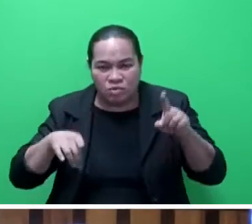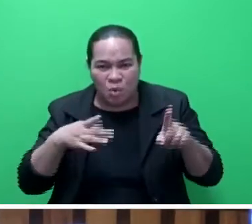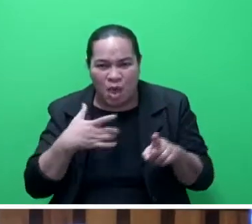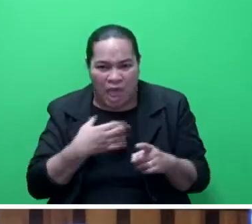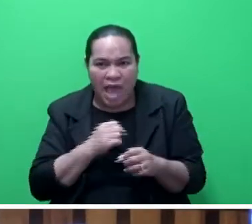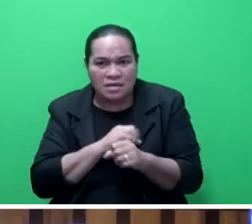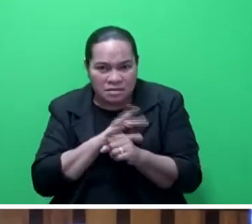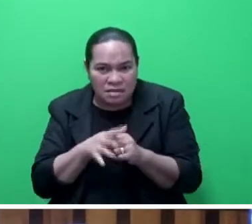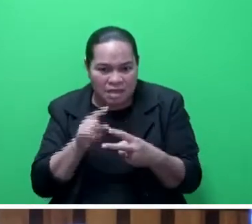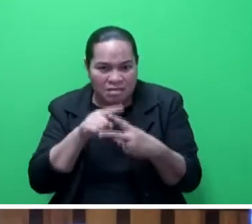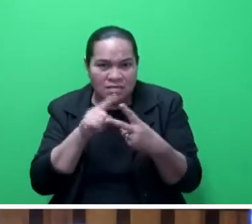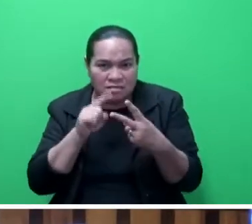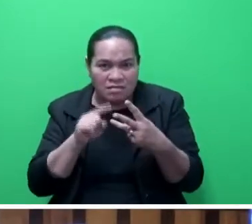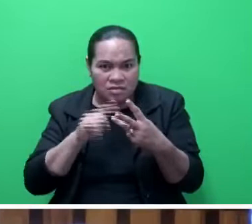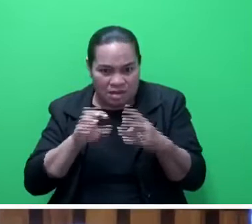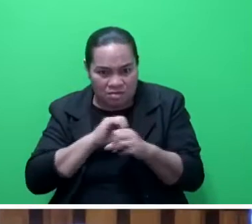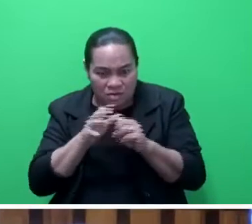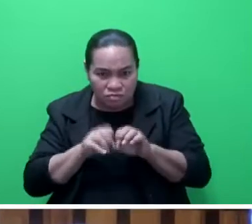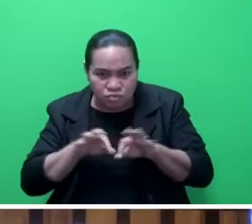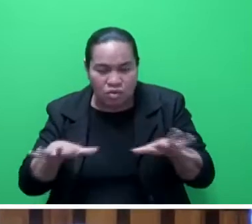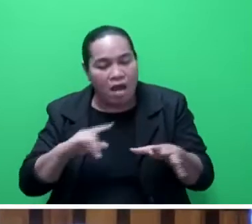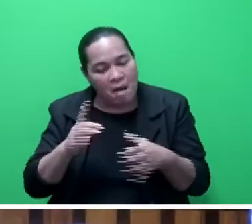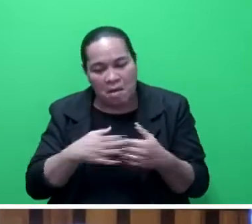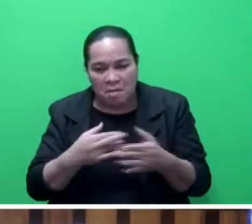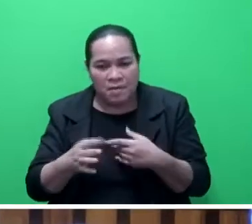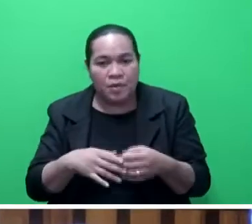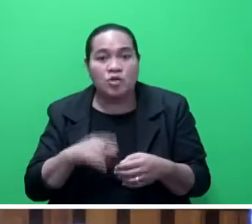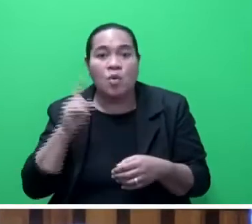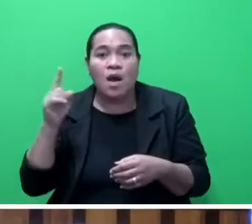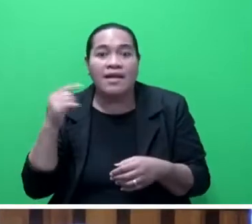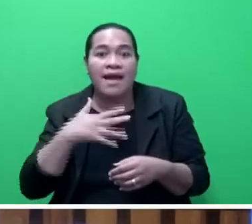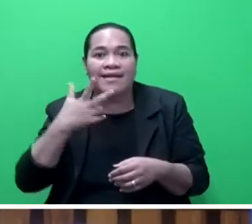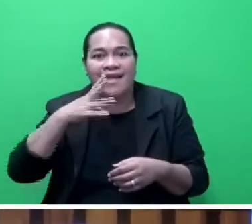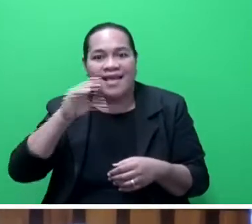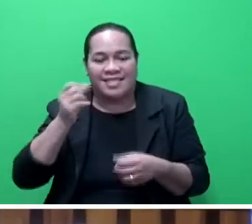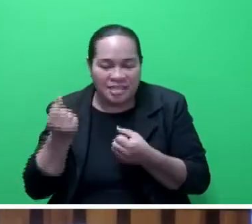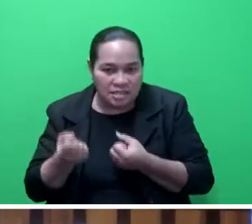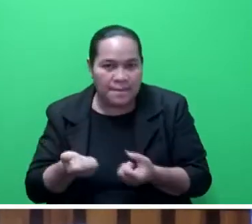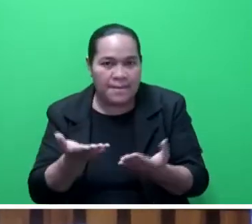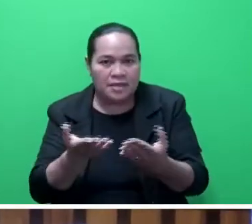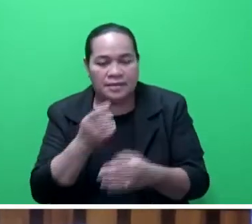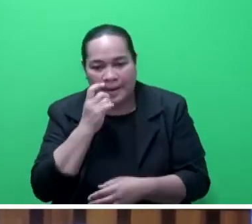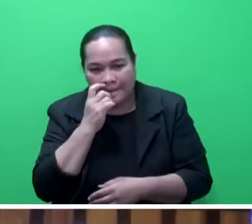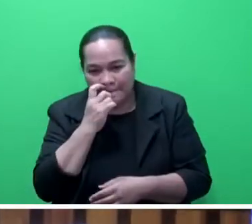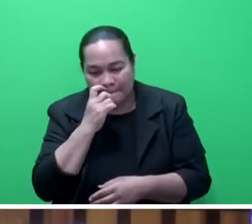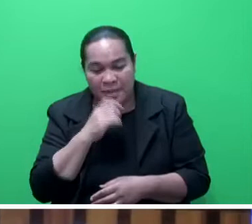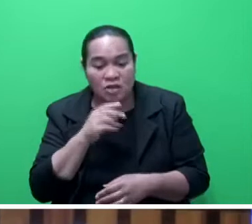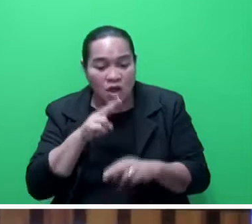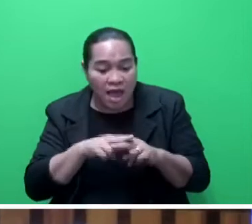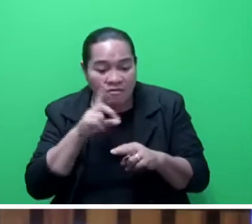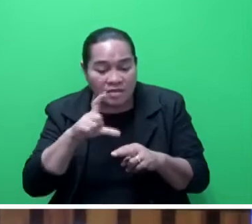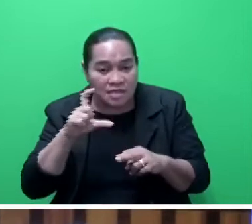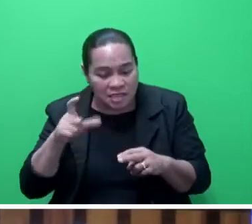then the Omicron. FCCC received a total of 118 submissions, sir. FCCC then deliberated on the request